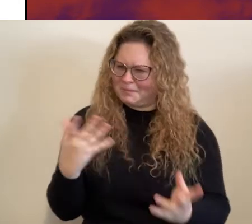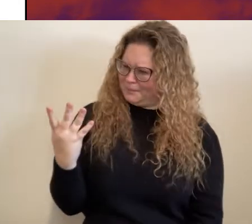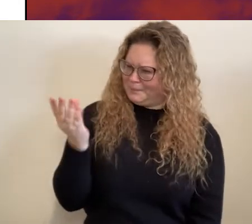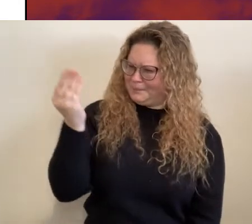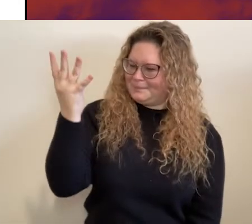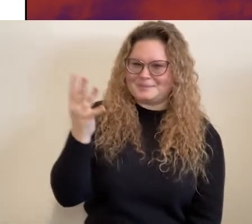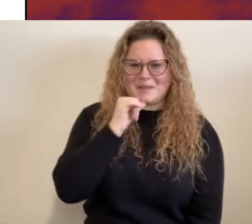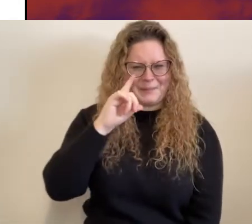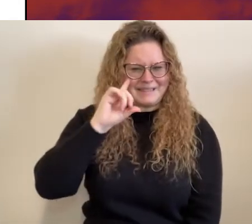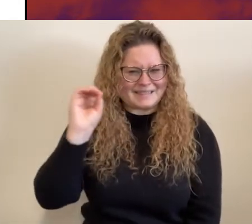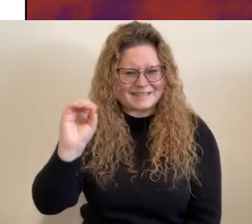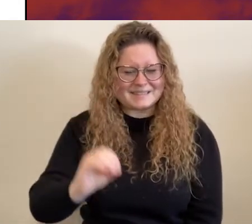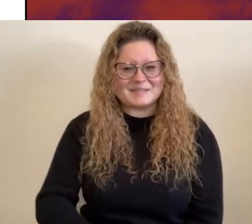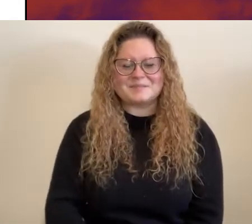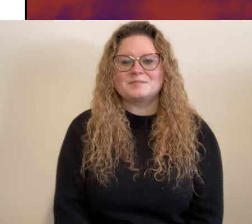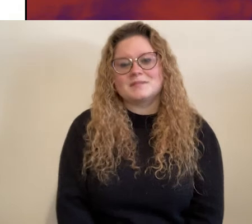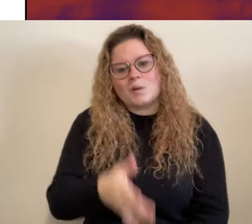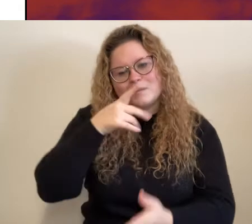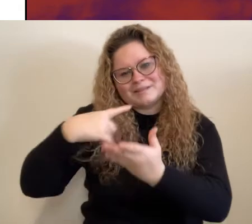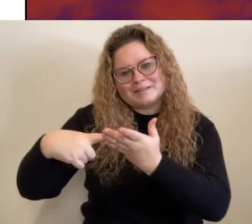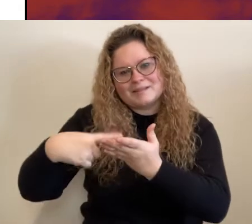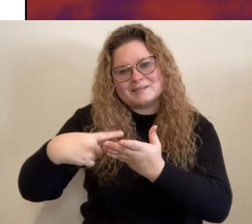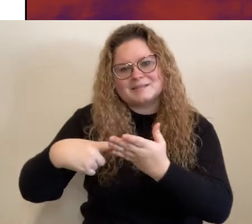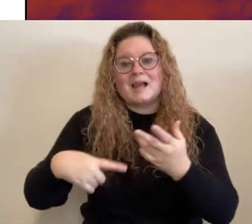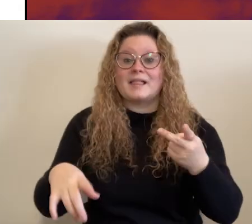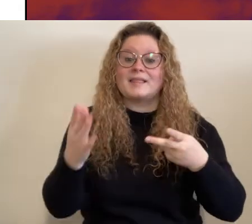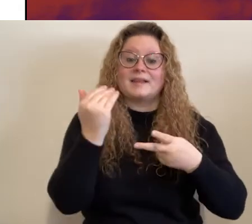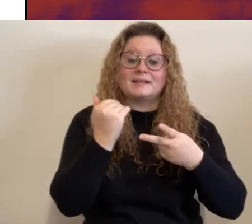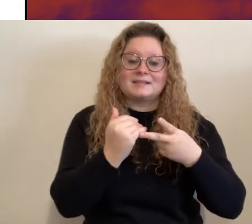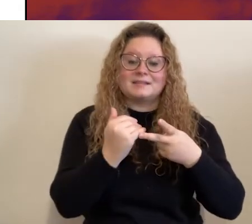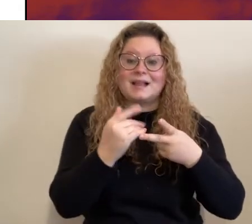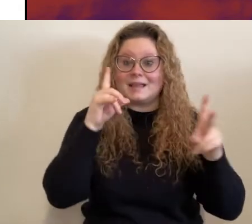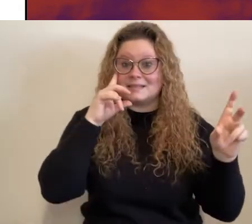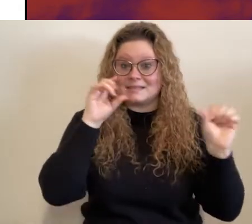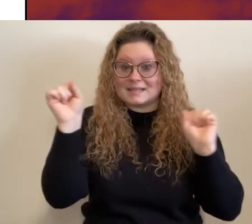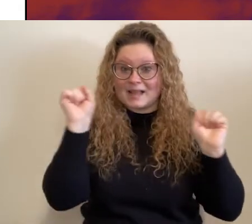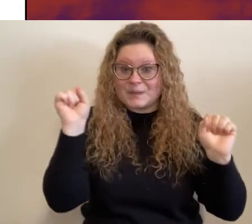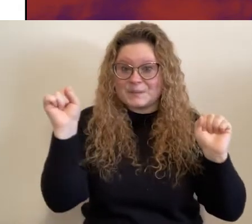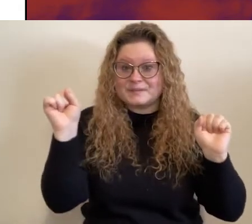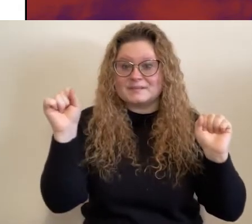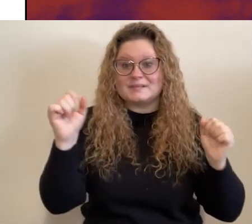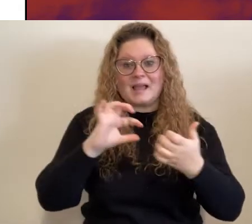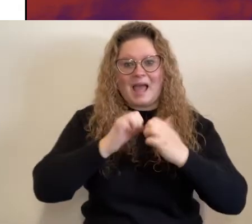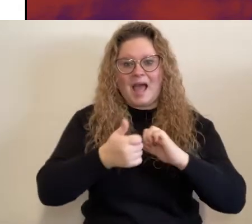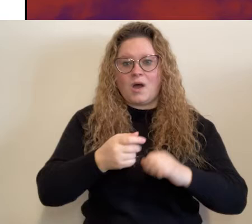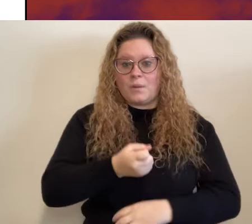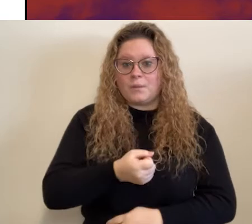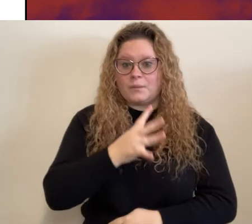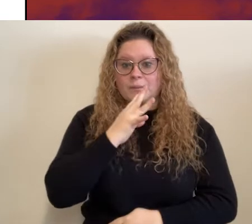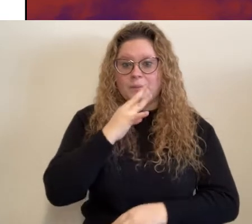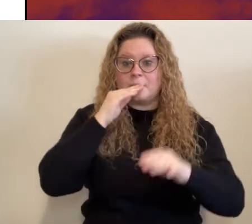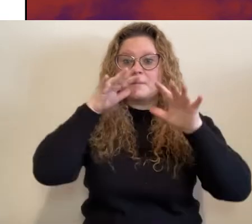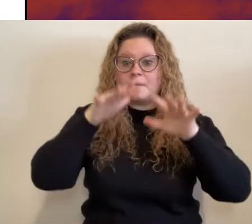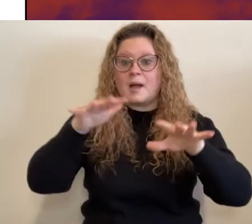So we're going to go through that, and then we're going to go through sound. So the way that your voice moves through spaces, because people can pick up who you